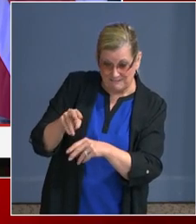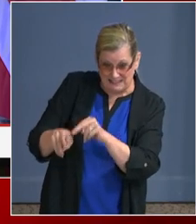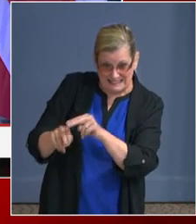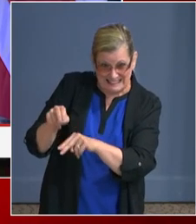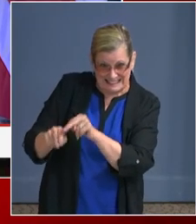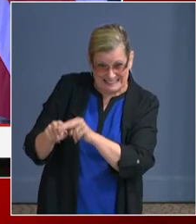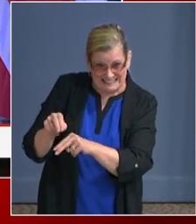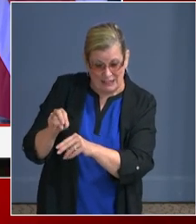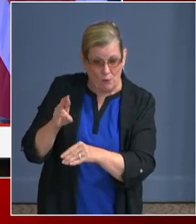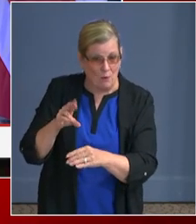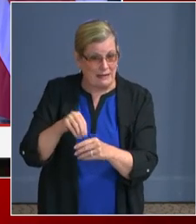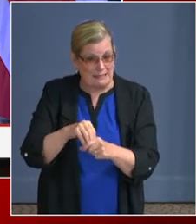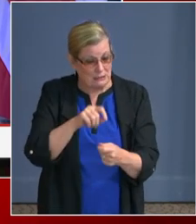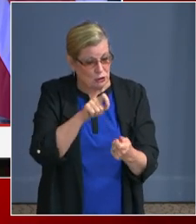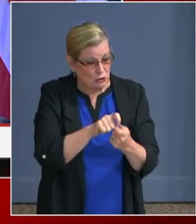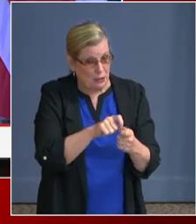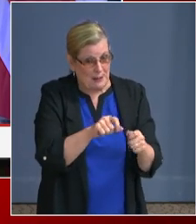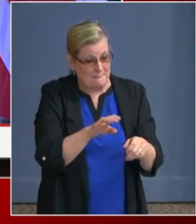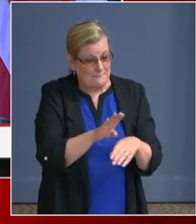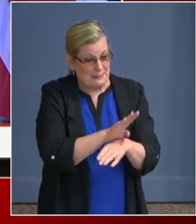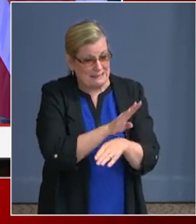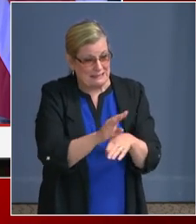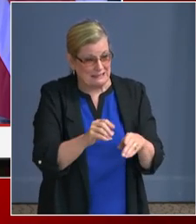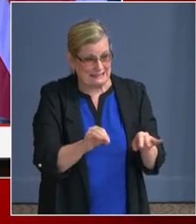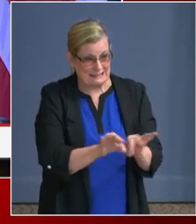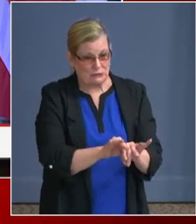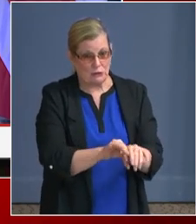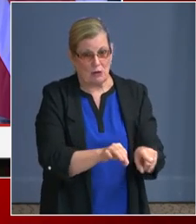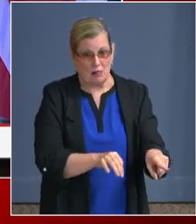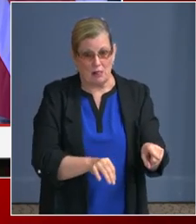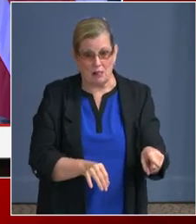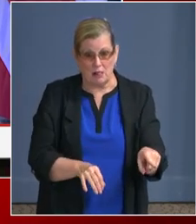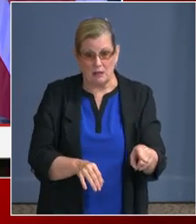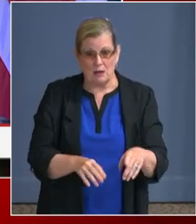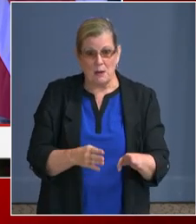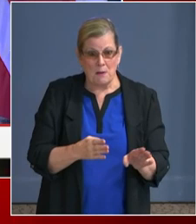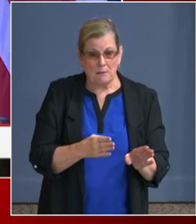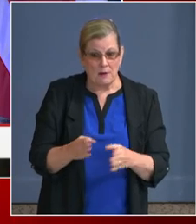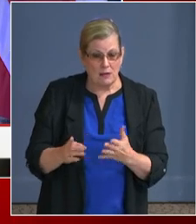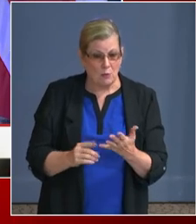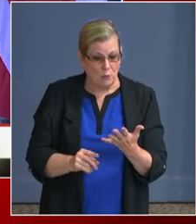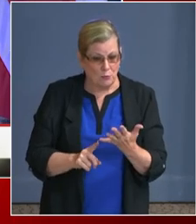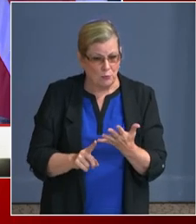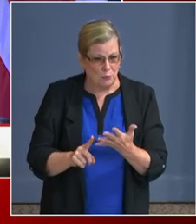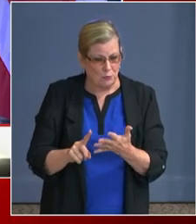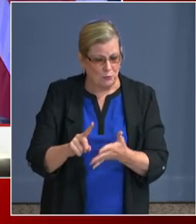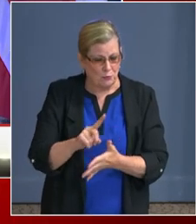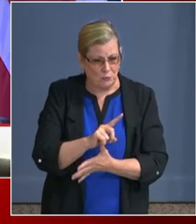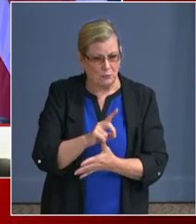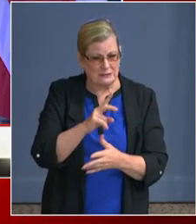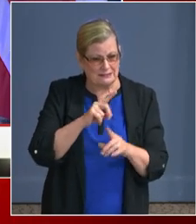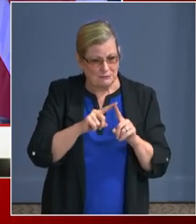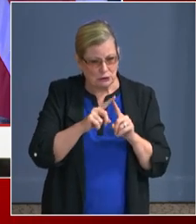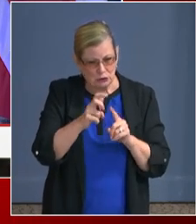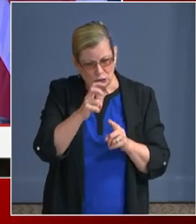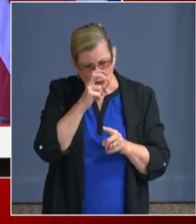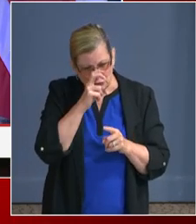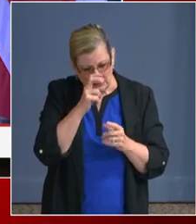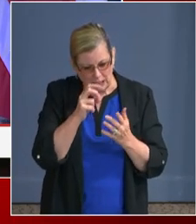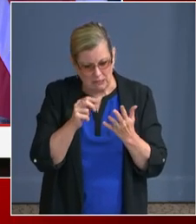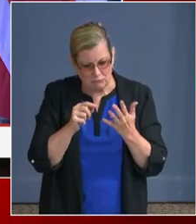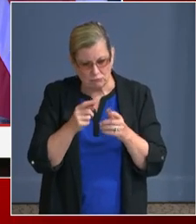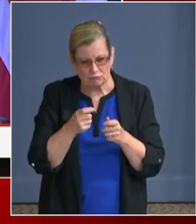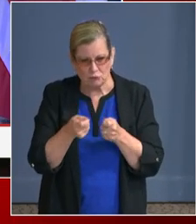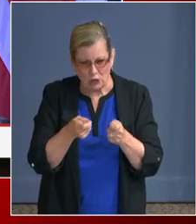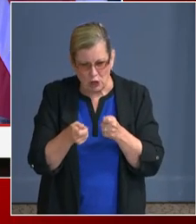certain business essential activities. Those plans go through a very rigorous and thorough review by the